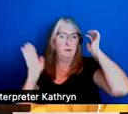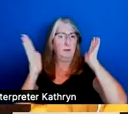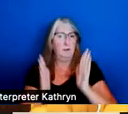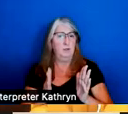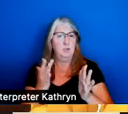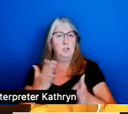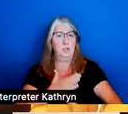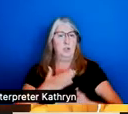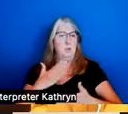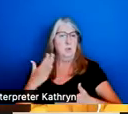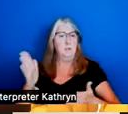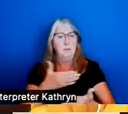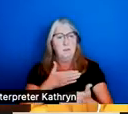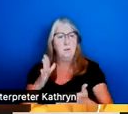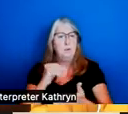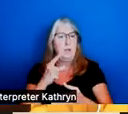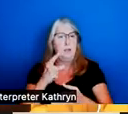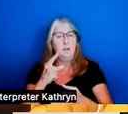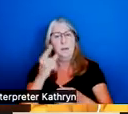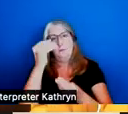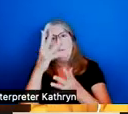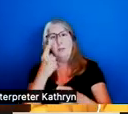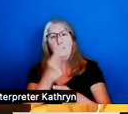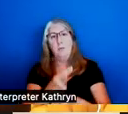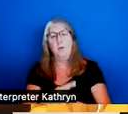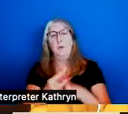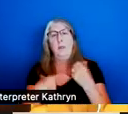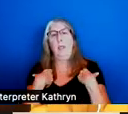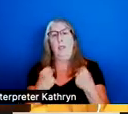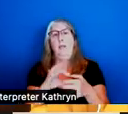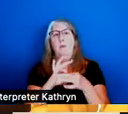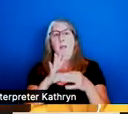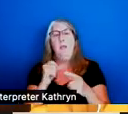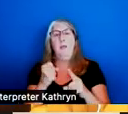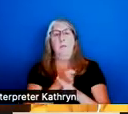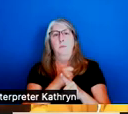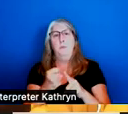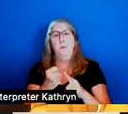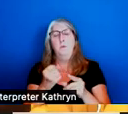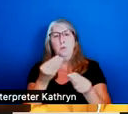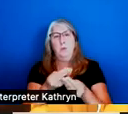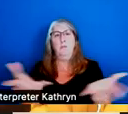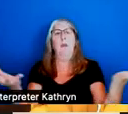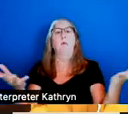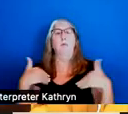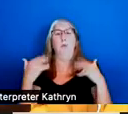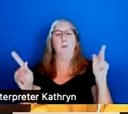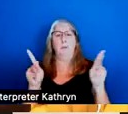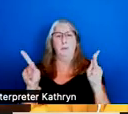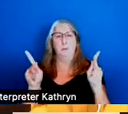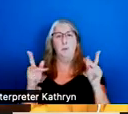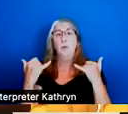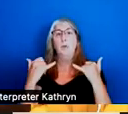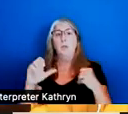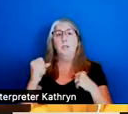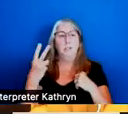music and getting the right information about healthy relationships and abuse in front of young people. Today,